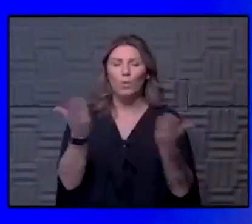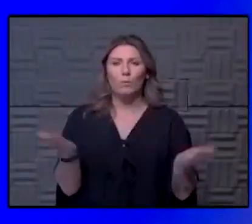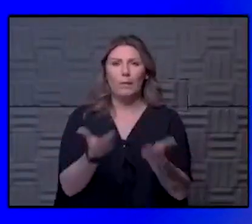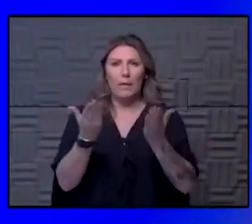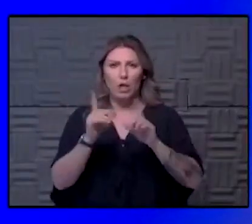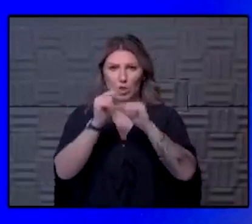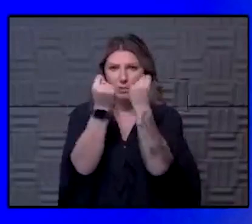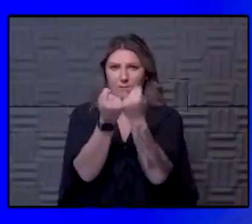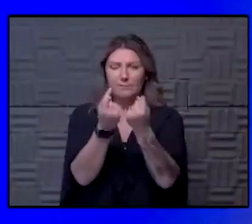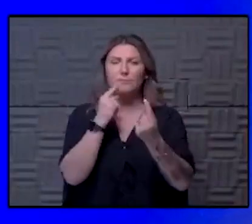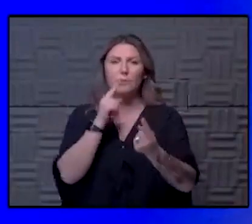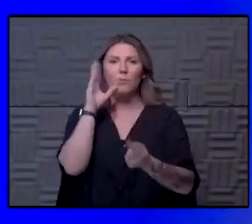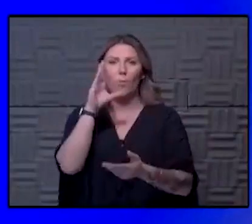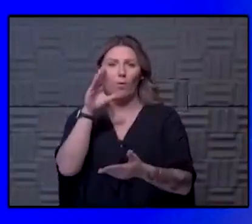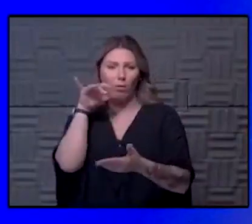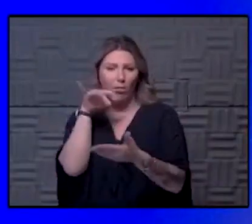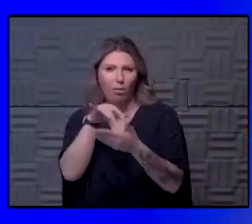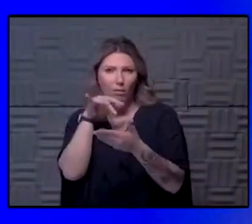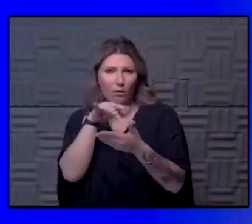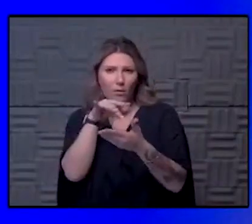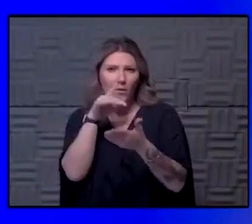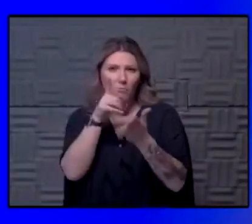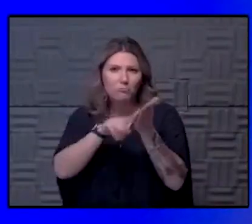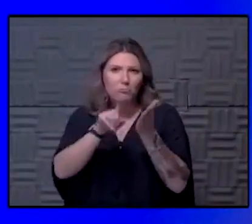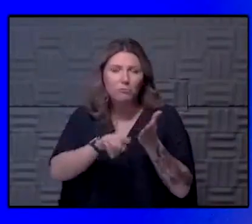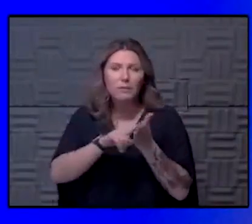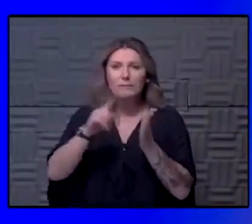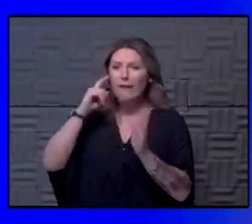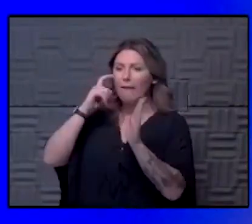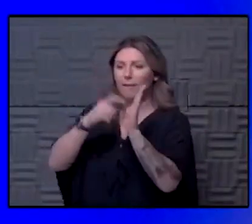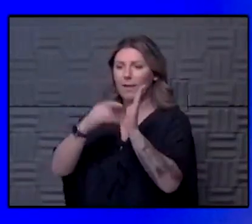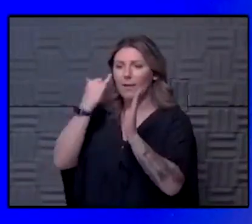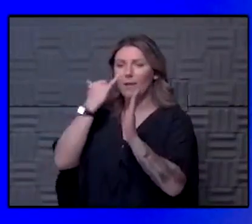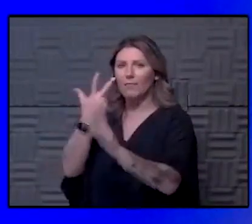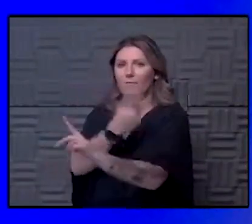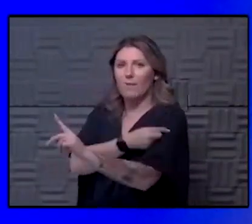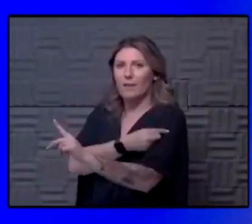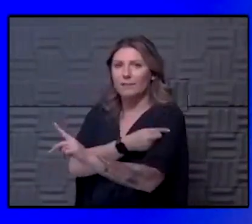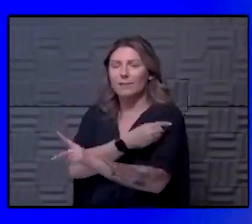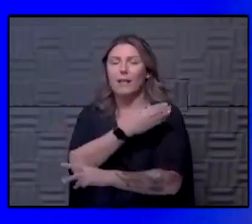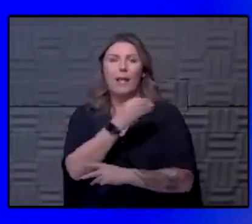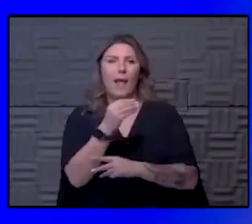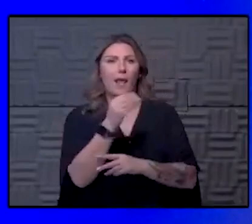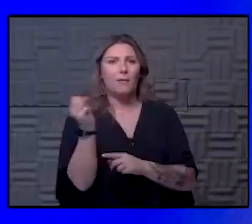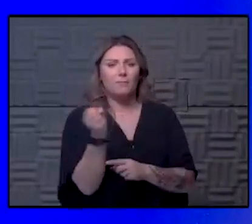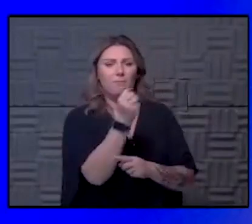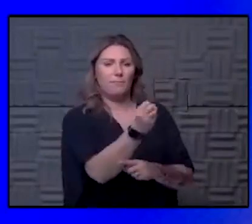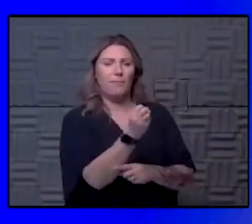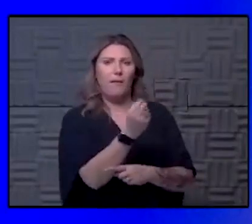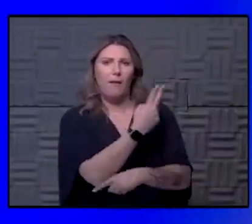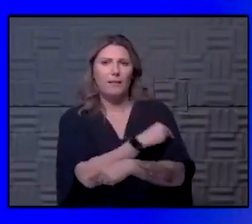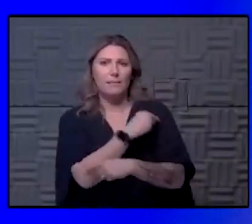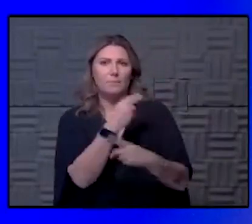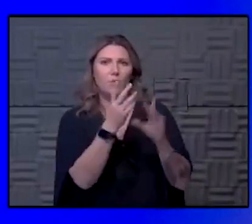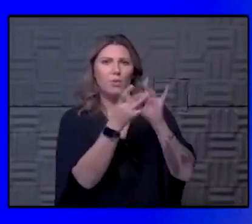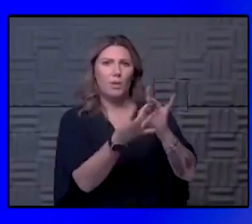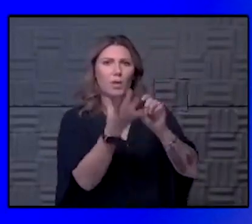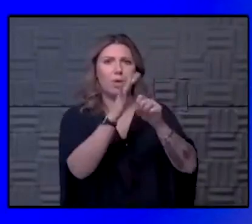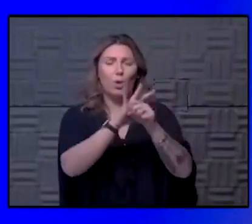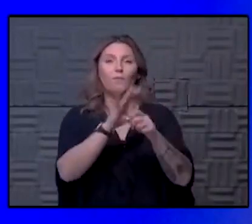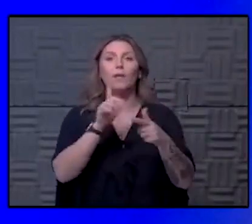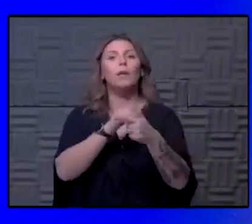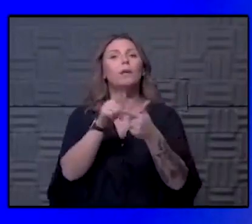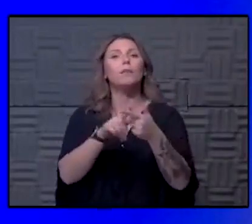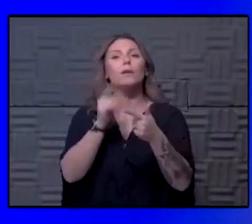looking at identifying if you have been vaccinated or not, if you are hospitalized with COVID, and